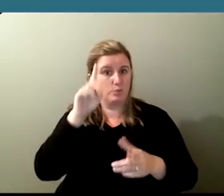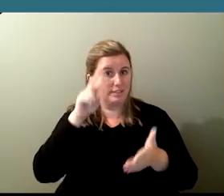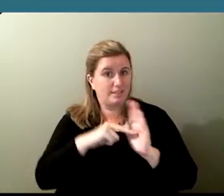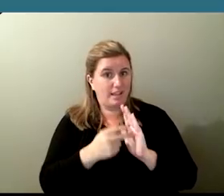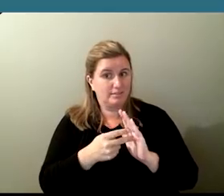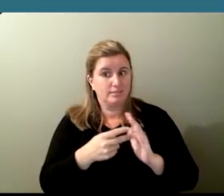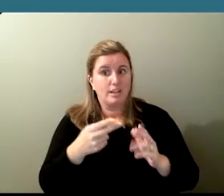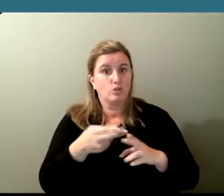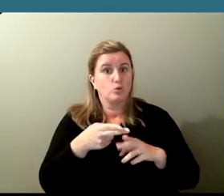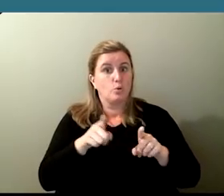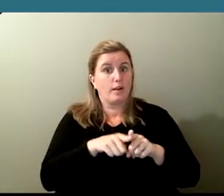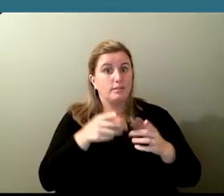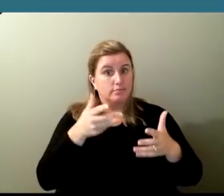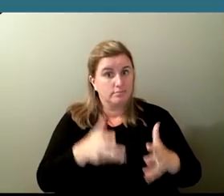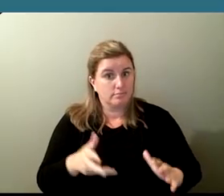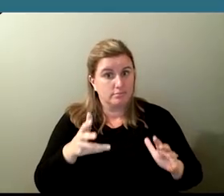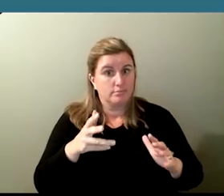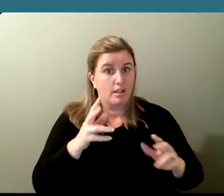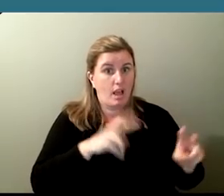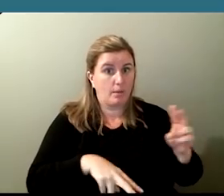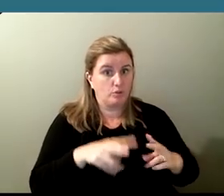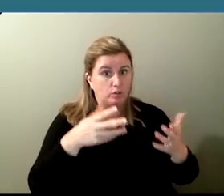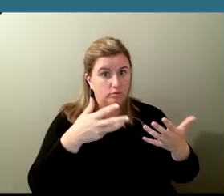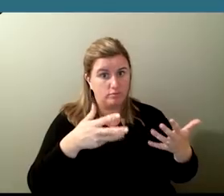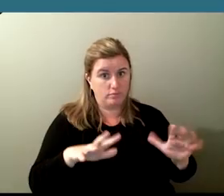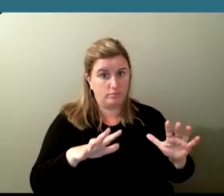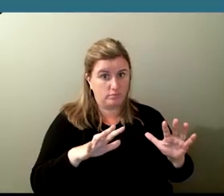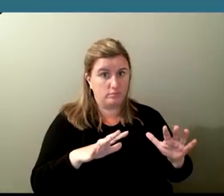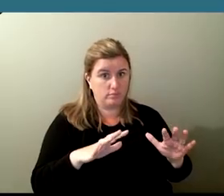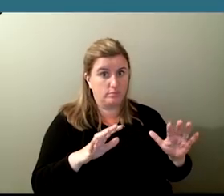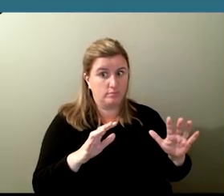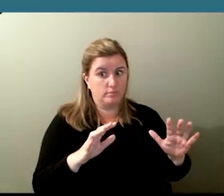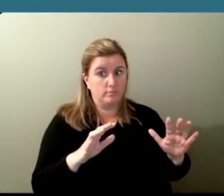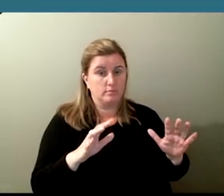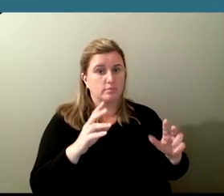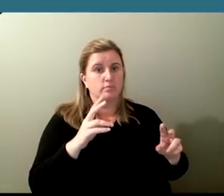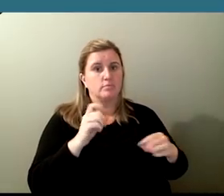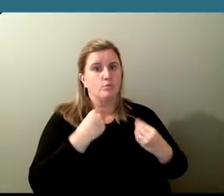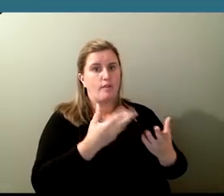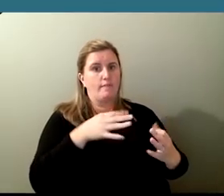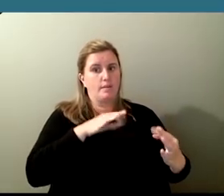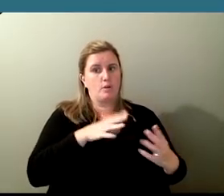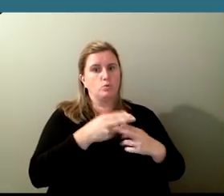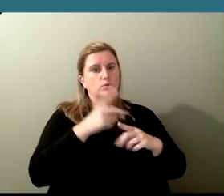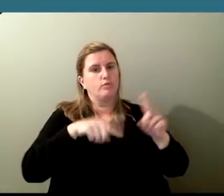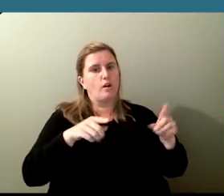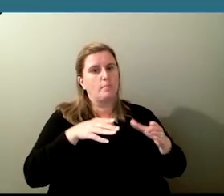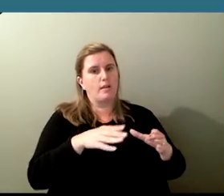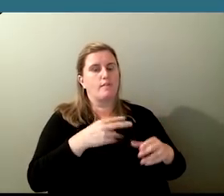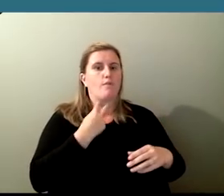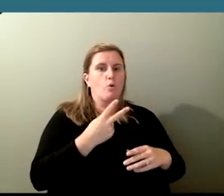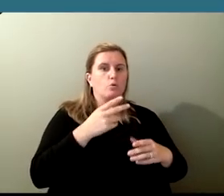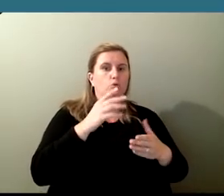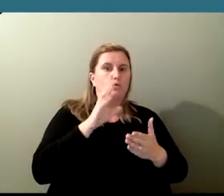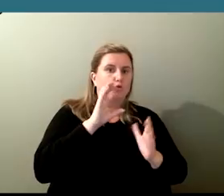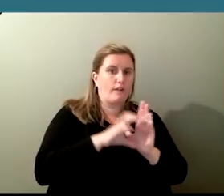it as soon as the observation is actually finished. Use a variety of methods, vocal, graphical, which